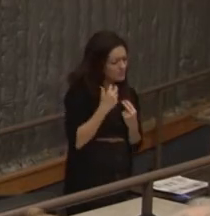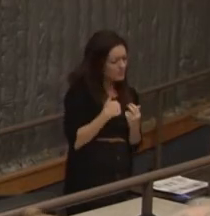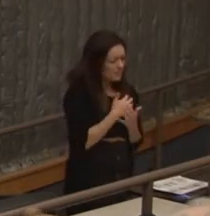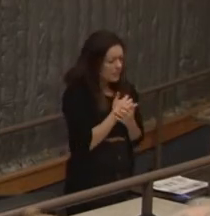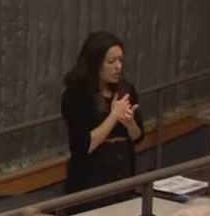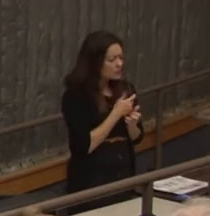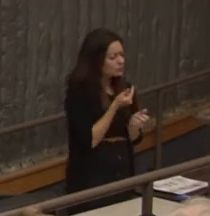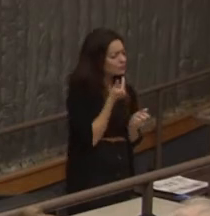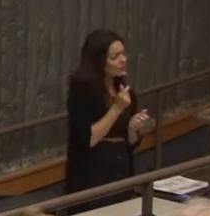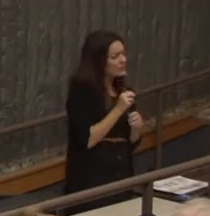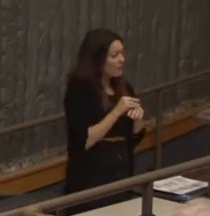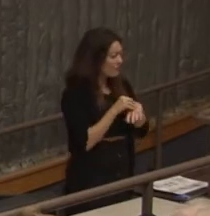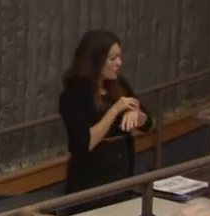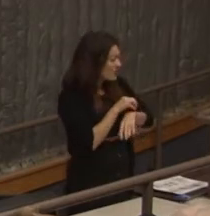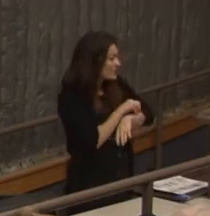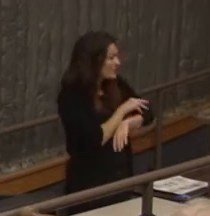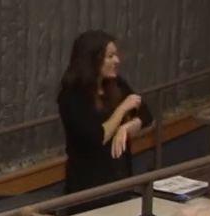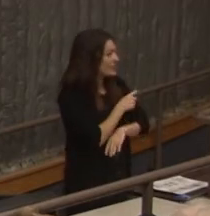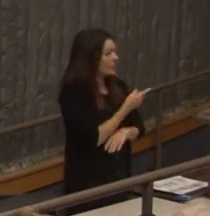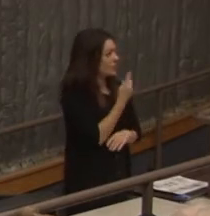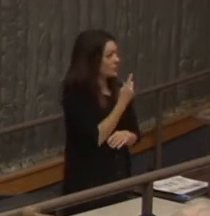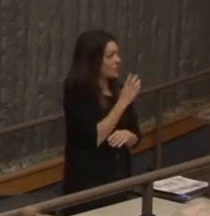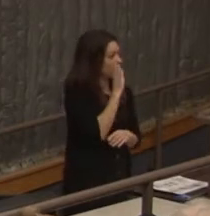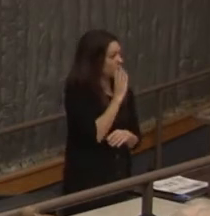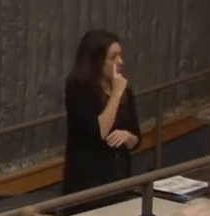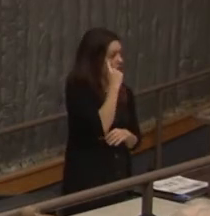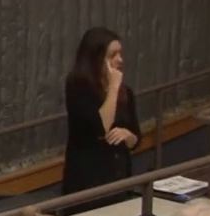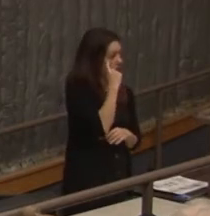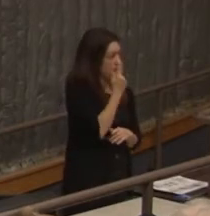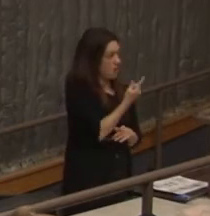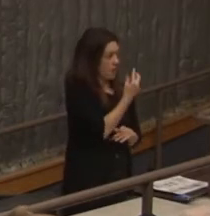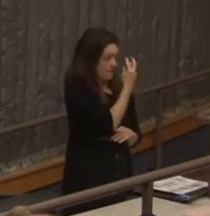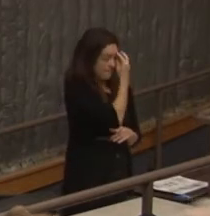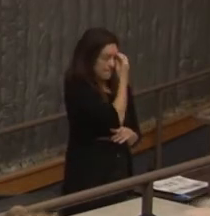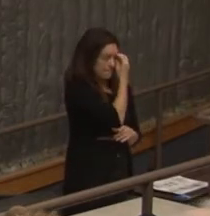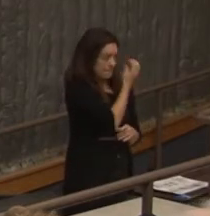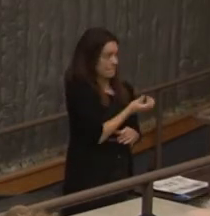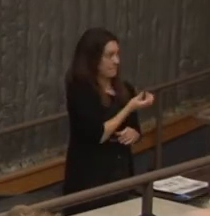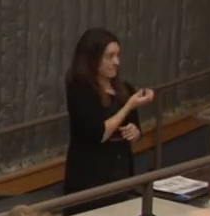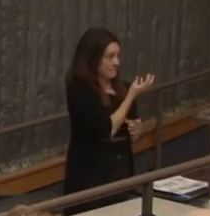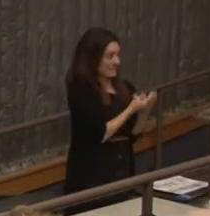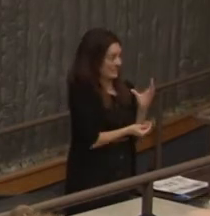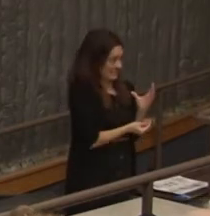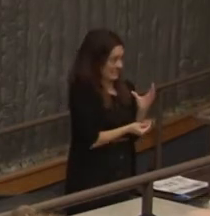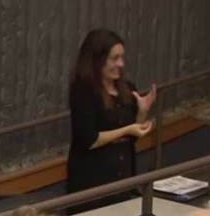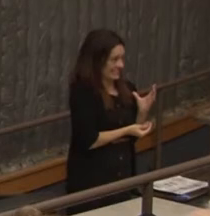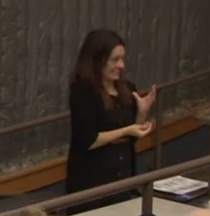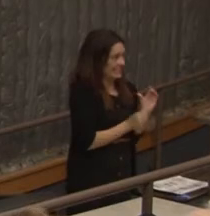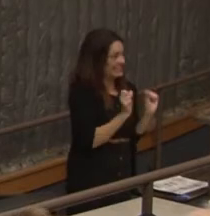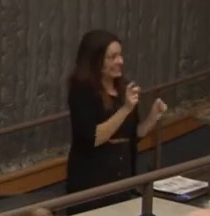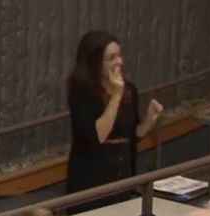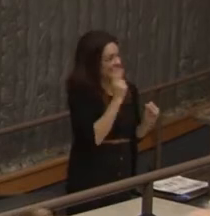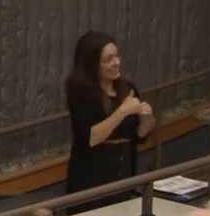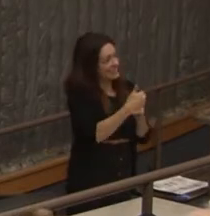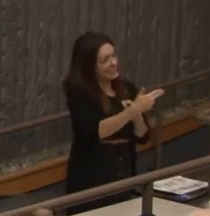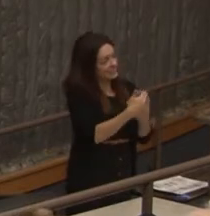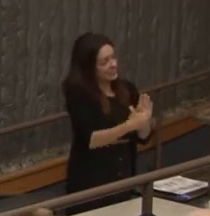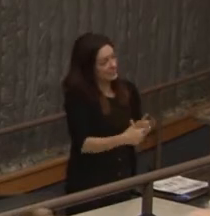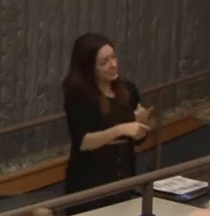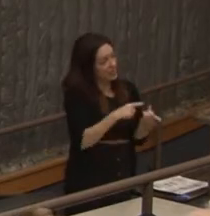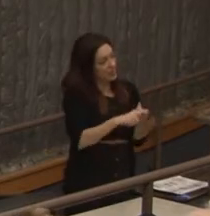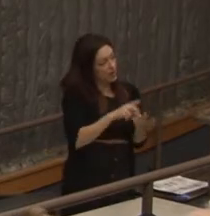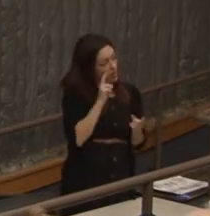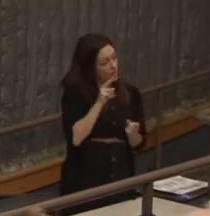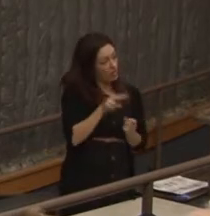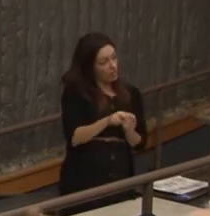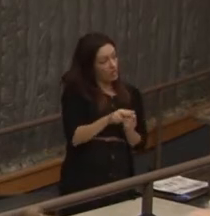furry, and it had one brown eye and one eye missing. And every time, well, you'll see in the next painting, when I look at a teddy